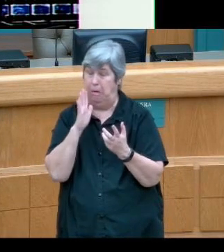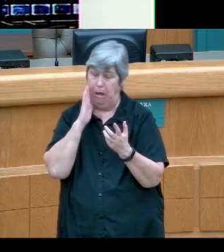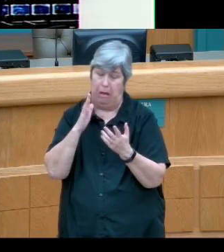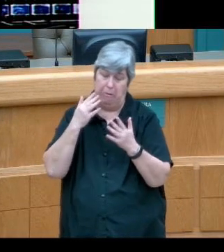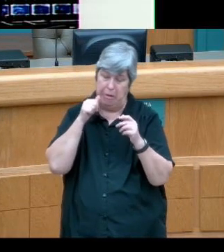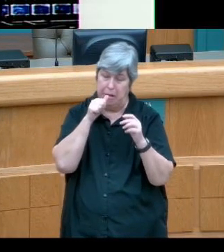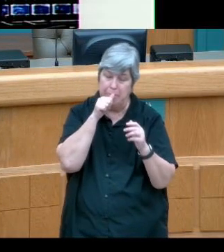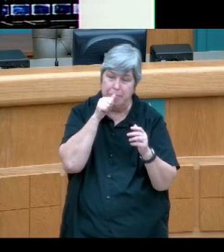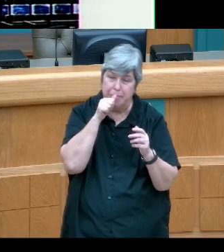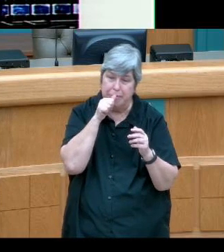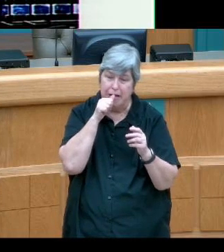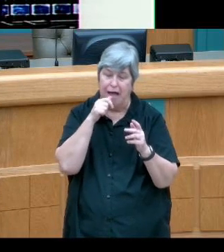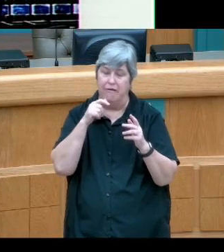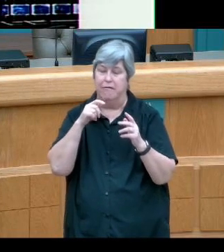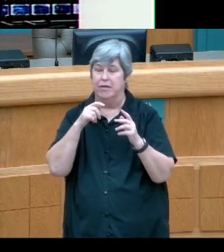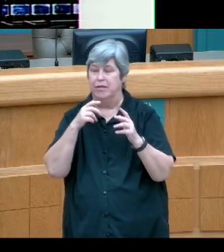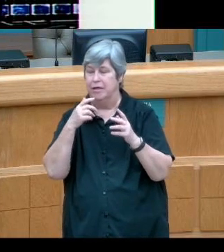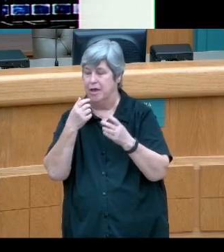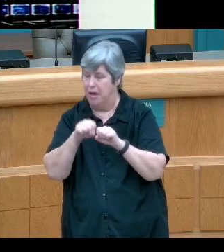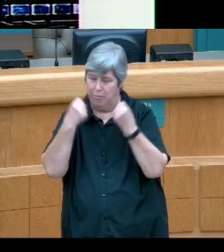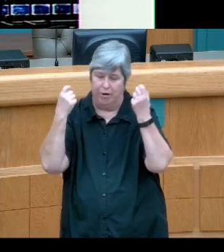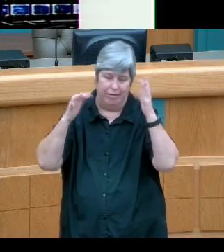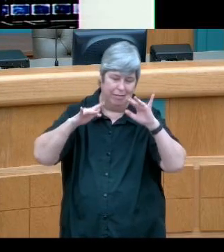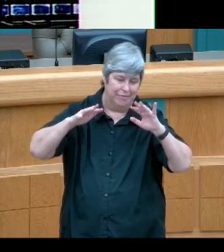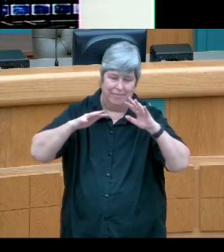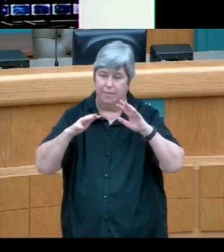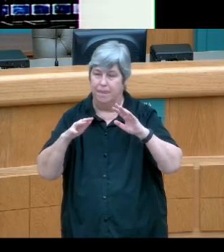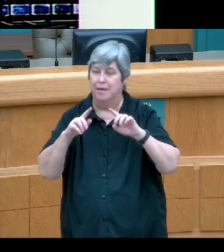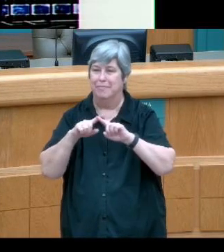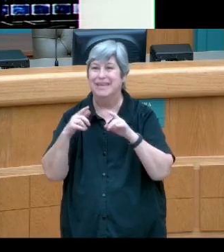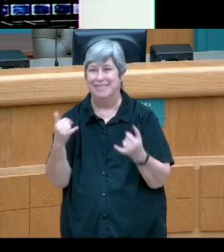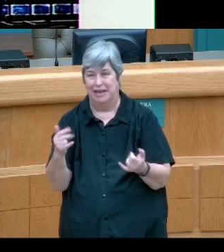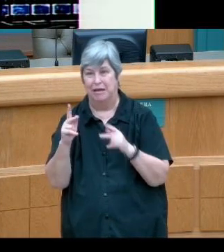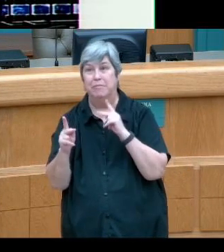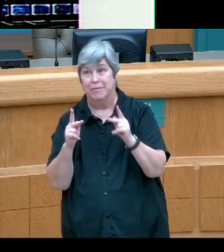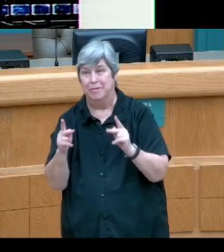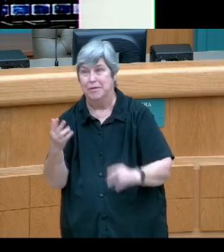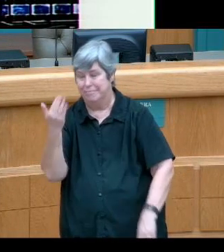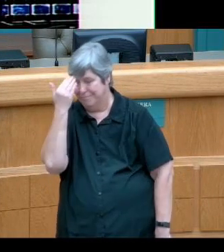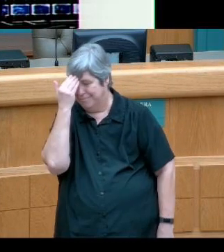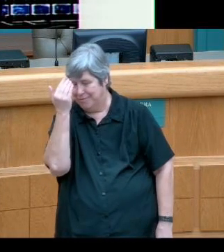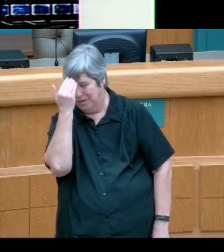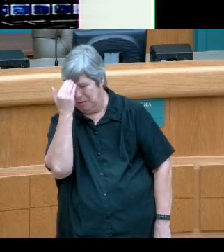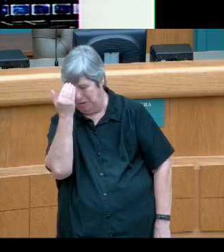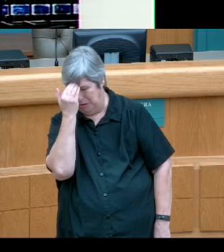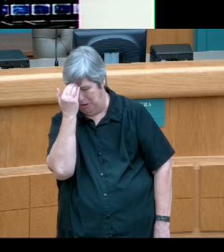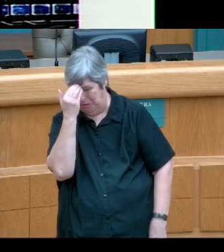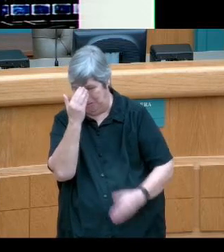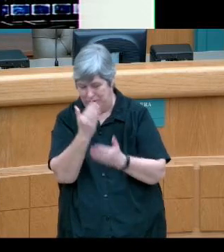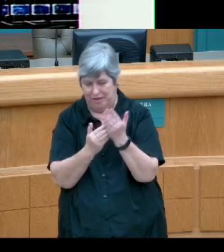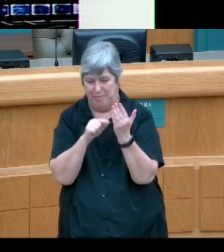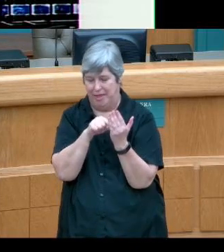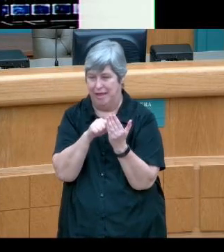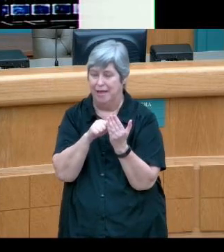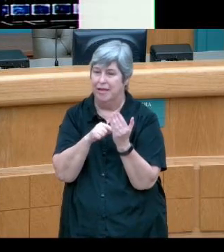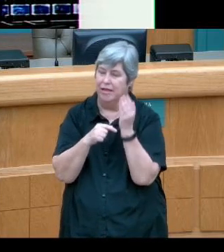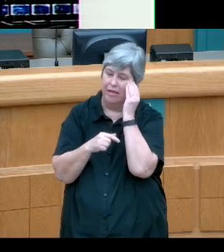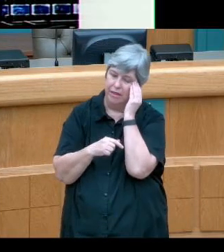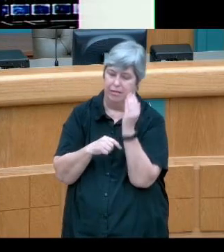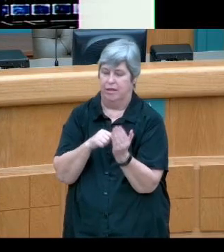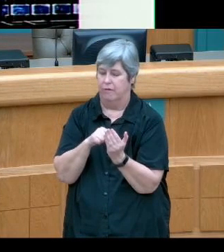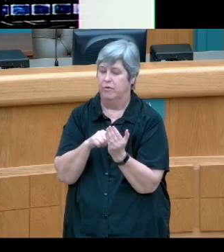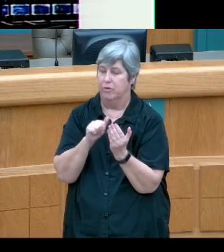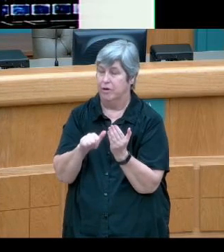of the people's rights. And I think at this point, our society has come to the agreement that some of the cell phone data is worthwhile to